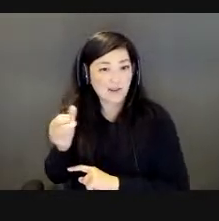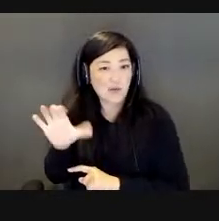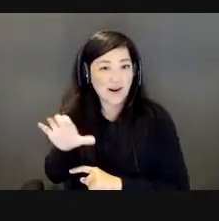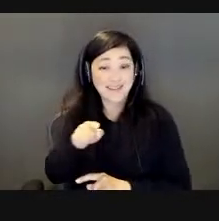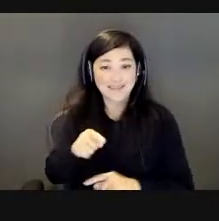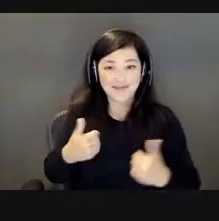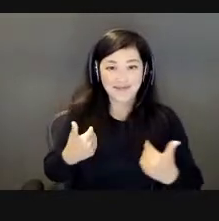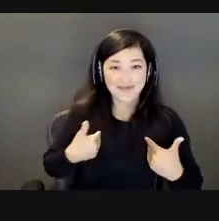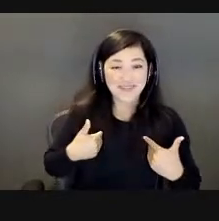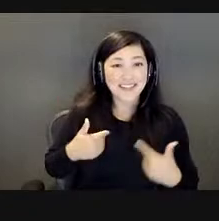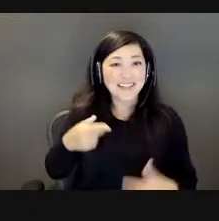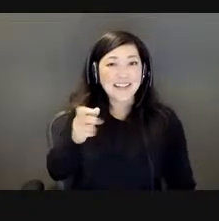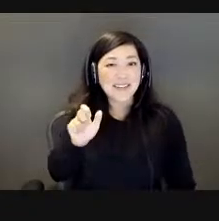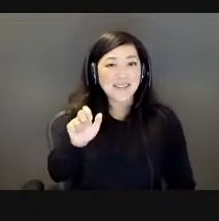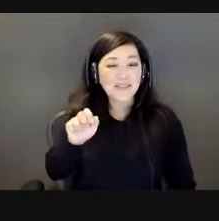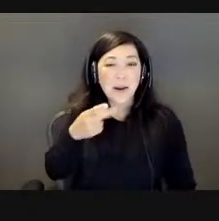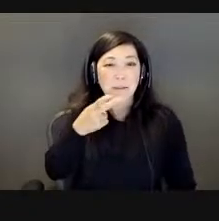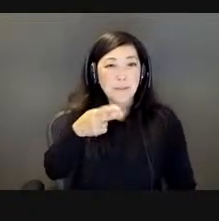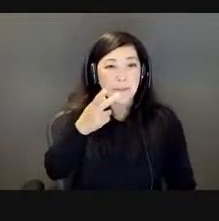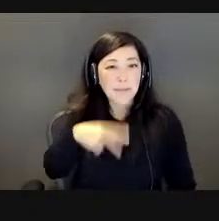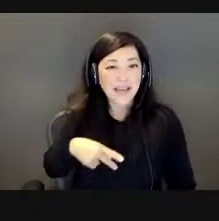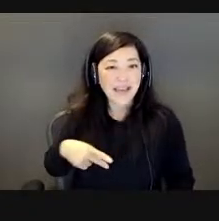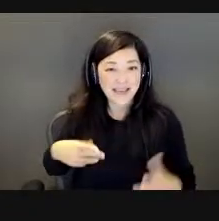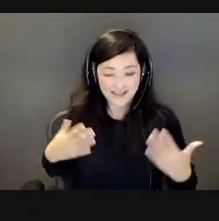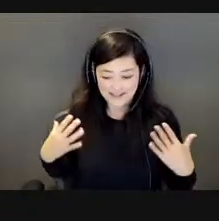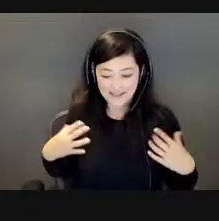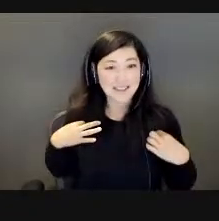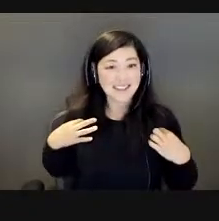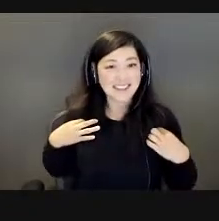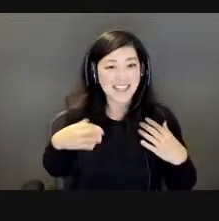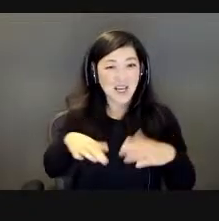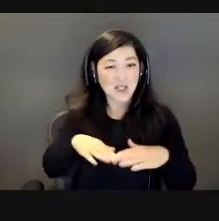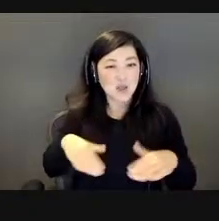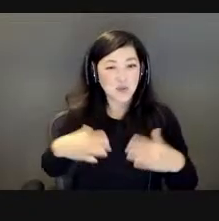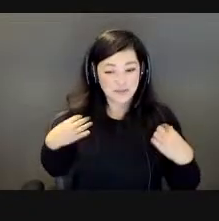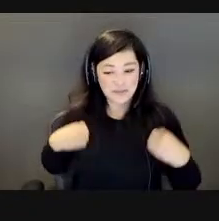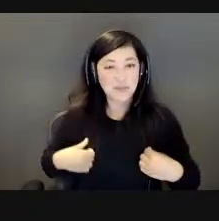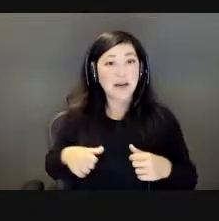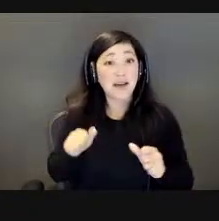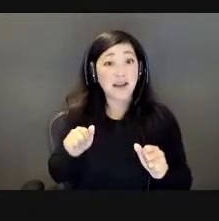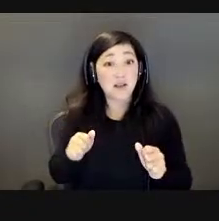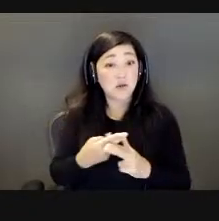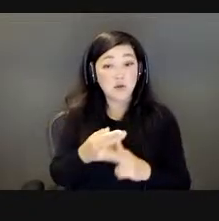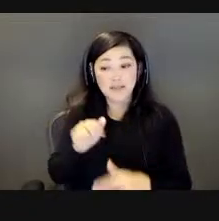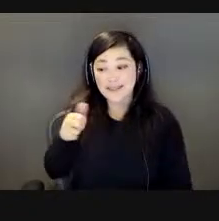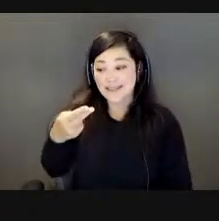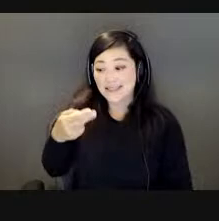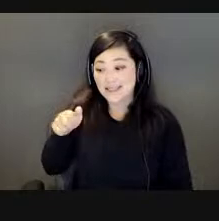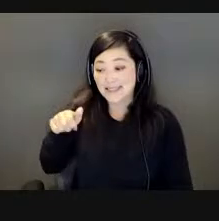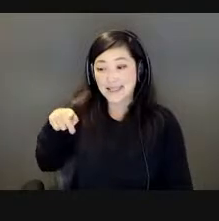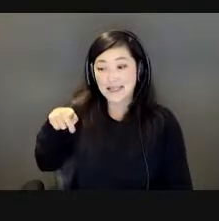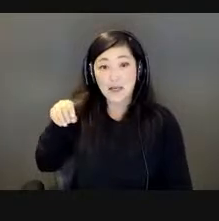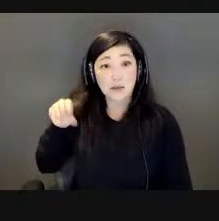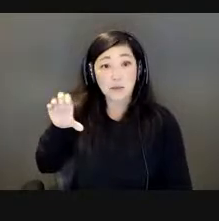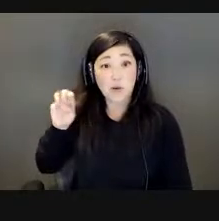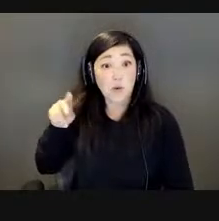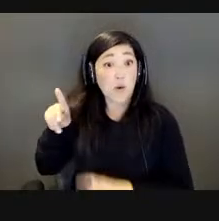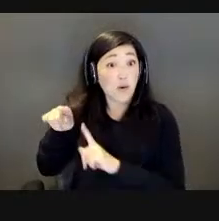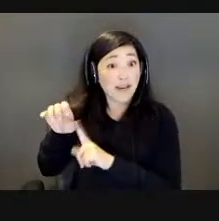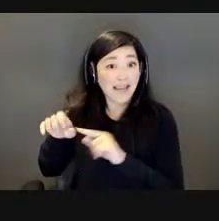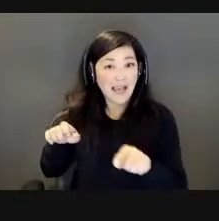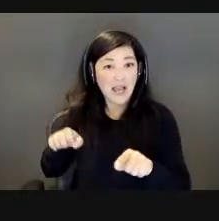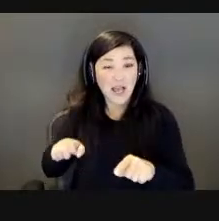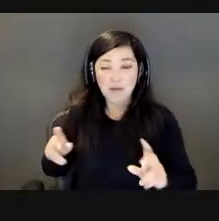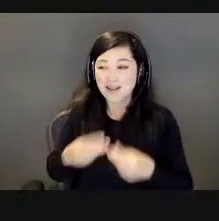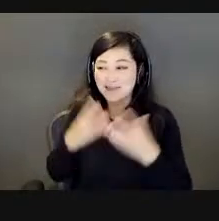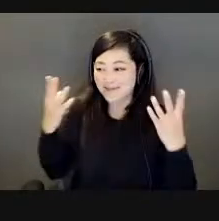suit, using a hippocamp to participate in a splash pad, and the water is splashing up, and she has a lot of